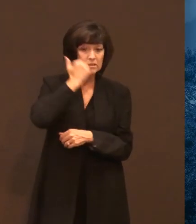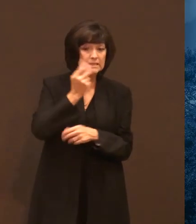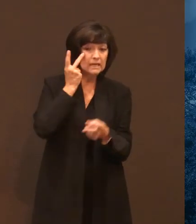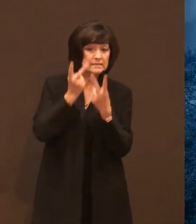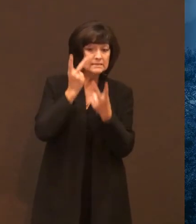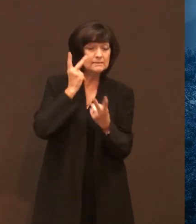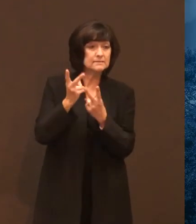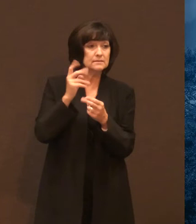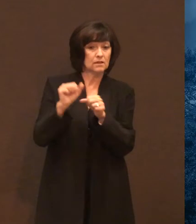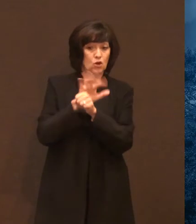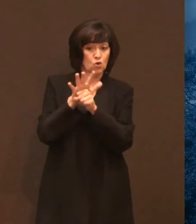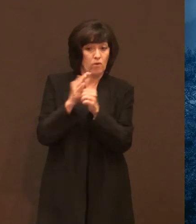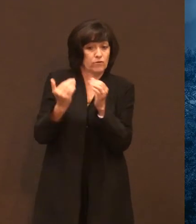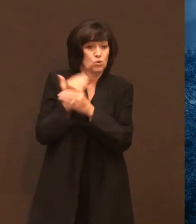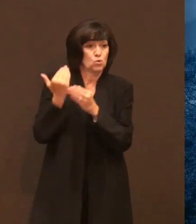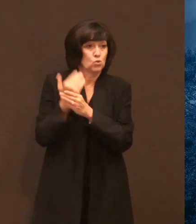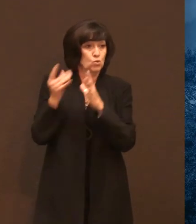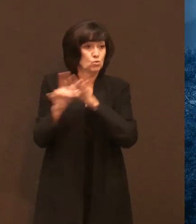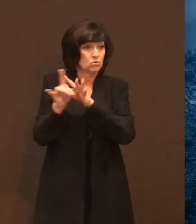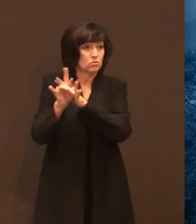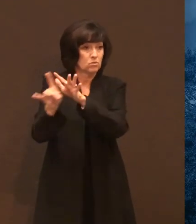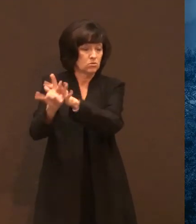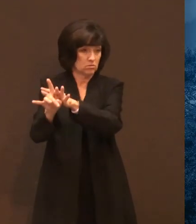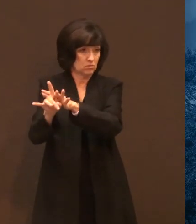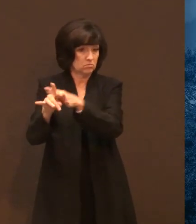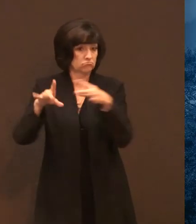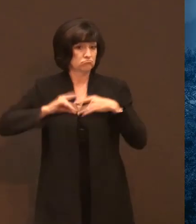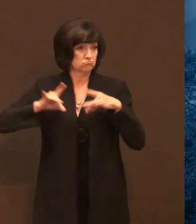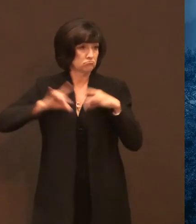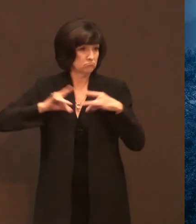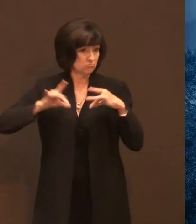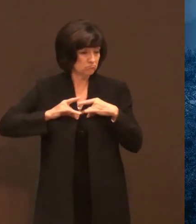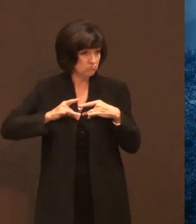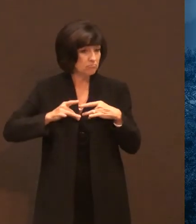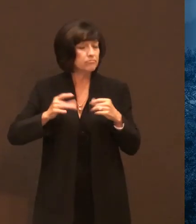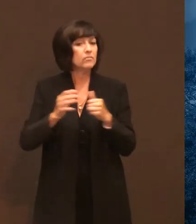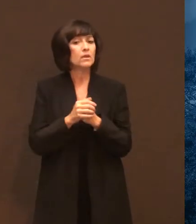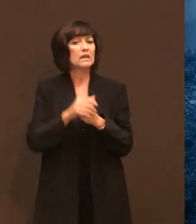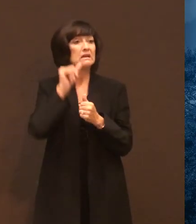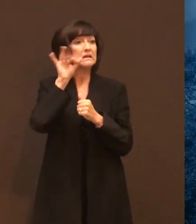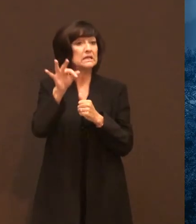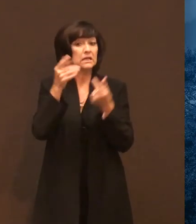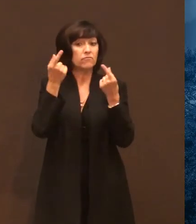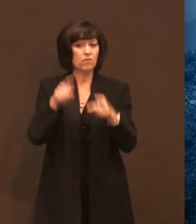COVID-19 cases, any spikes that we might see in different geographic areas,